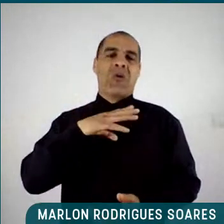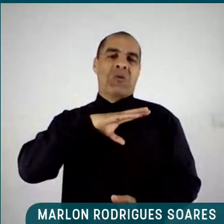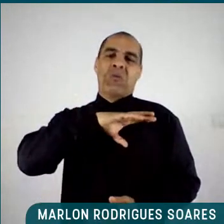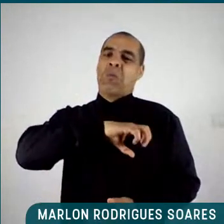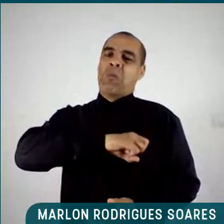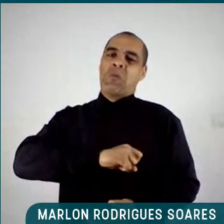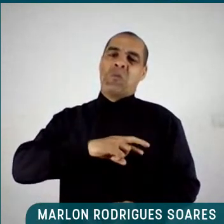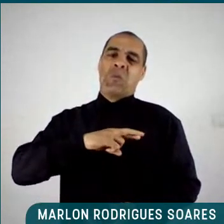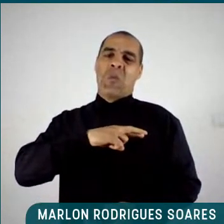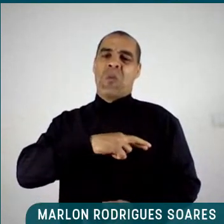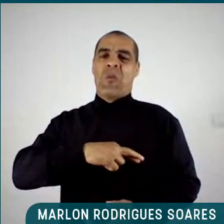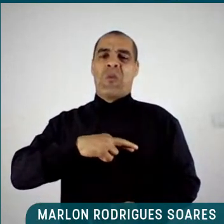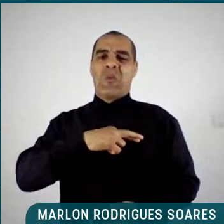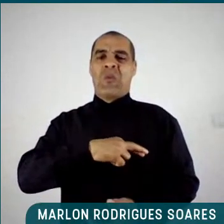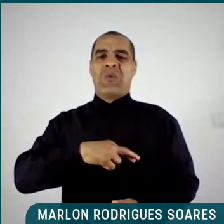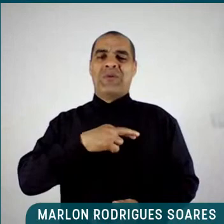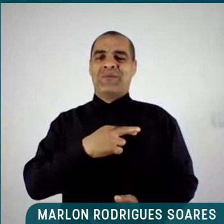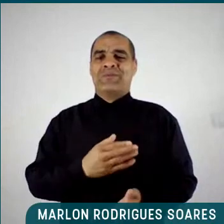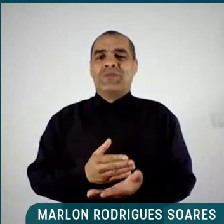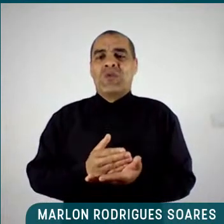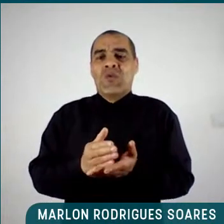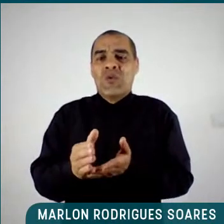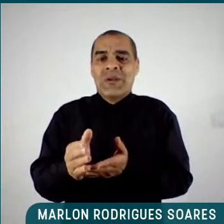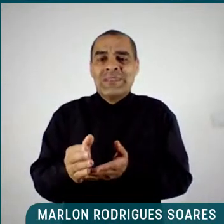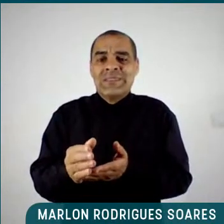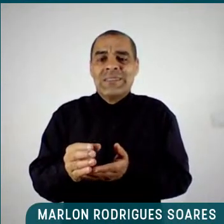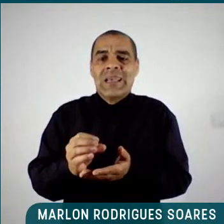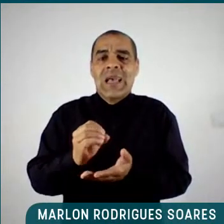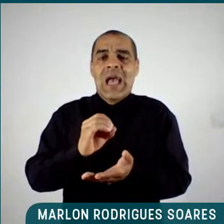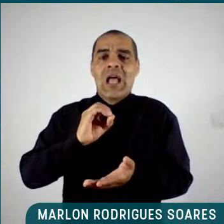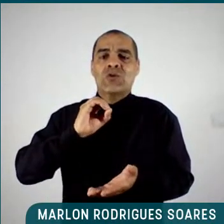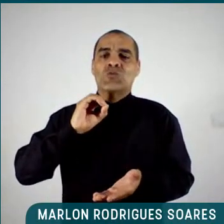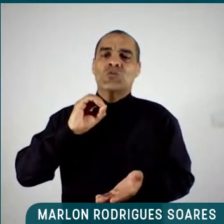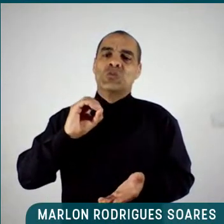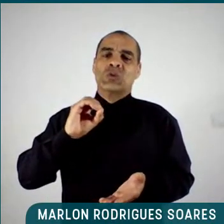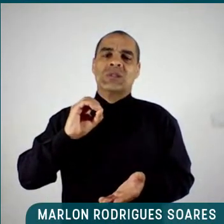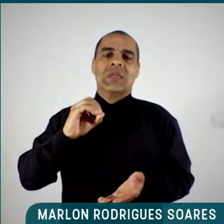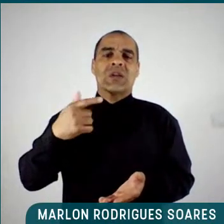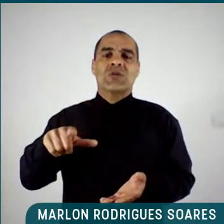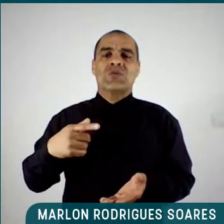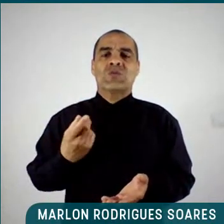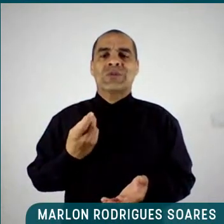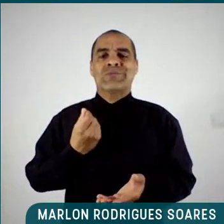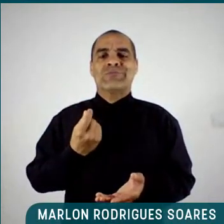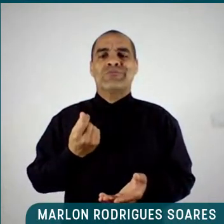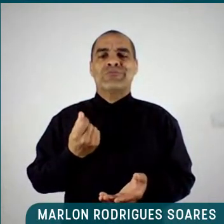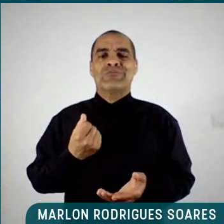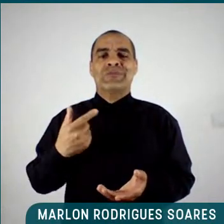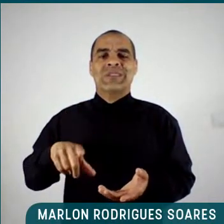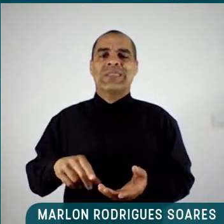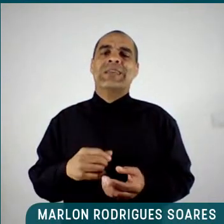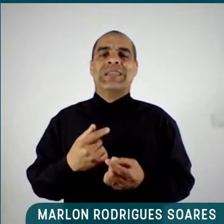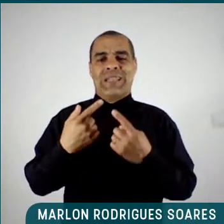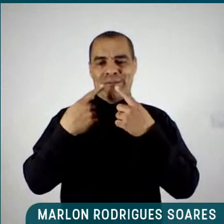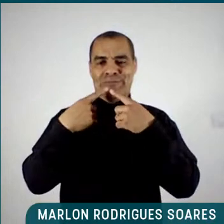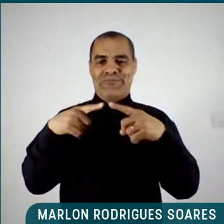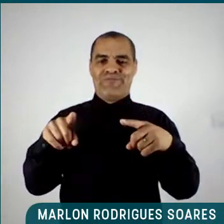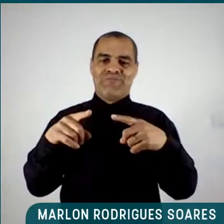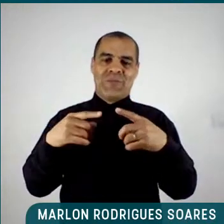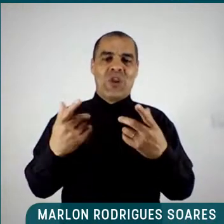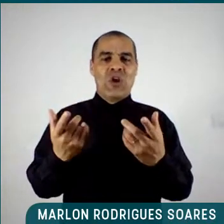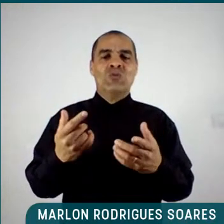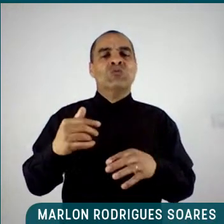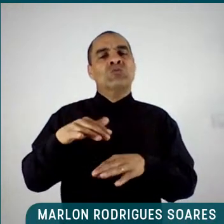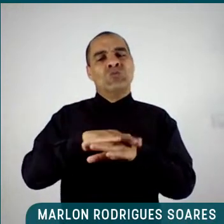nesse but I sentido, am not a romantic mas about. assim possibilidades. I don't think that we have to Então, start from zero falando without the sobre o tools. lado I think that this is a